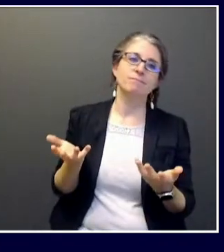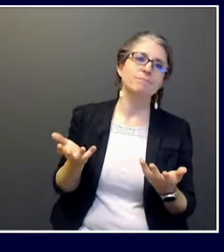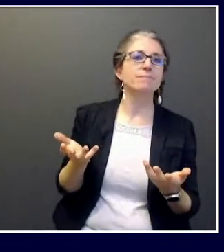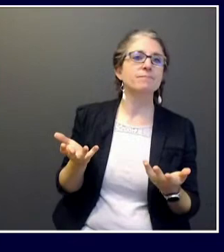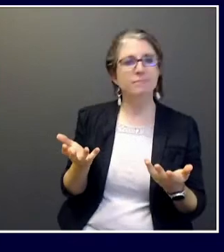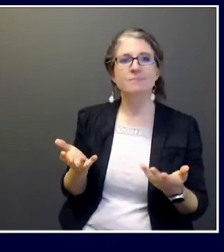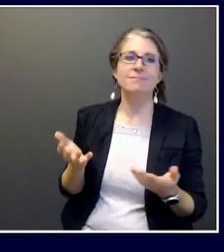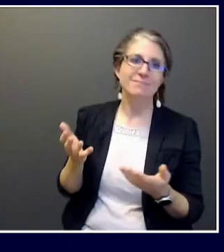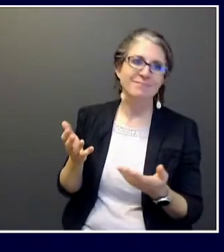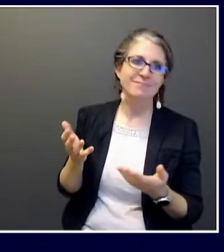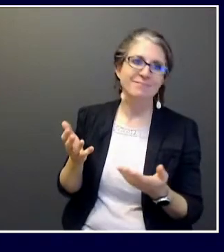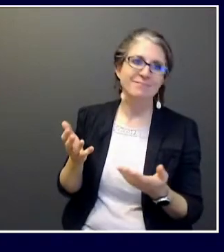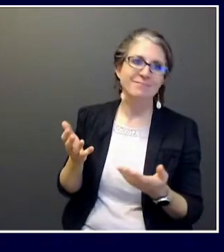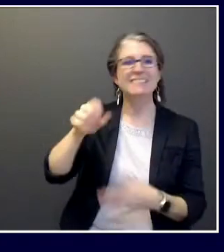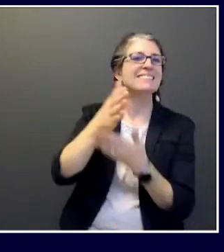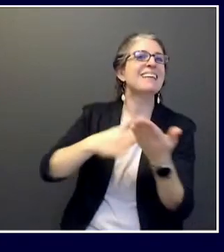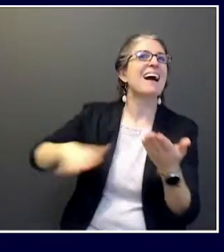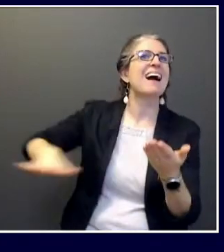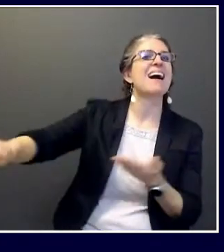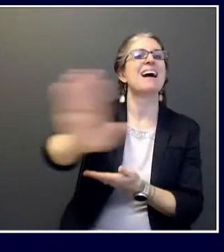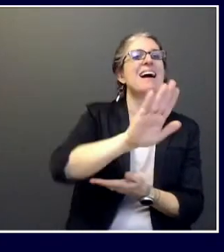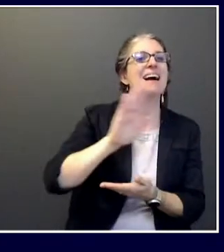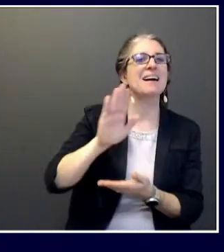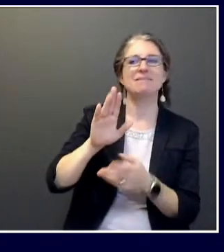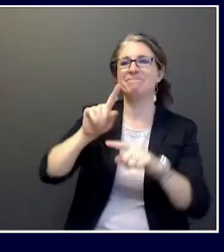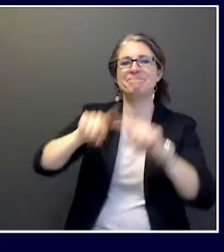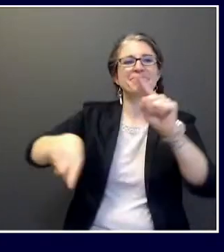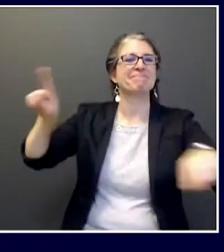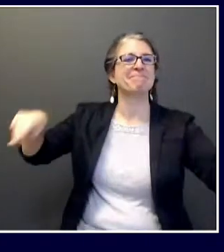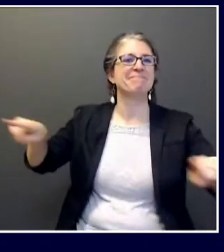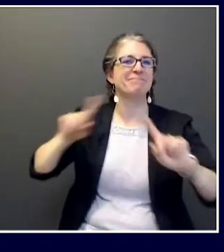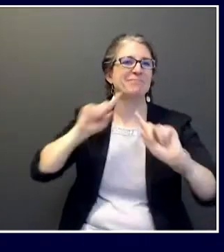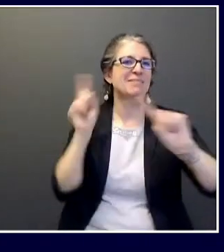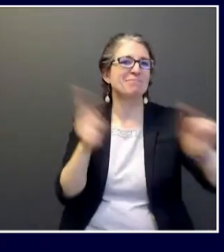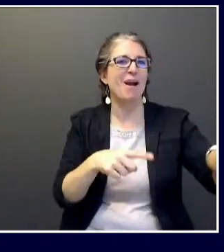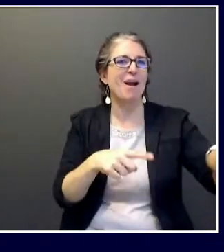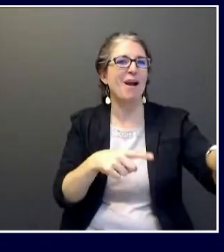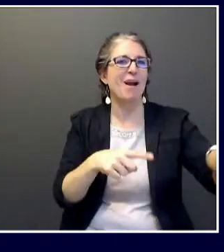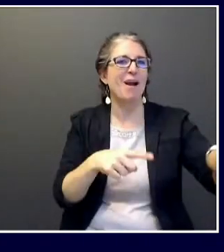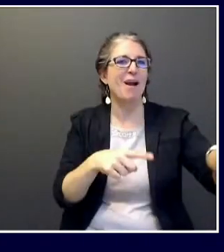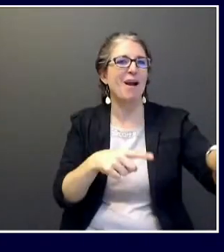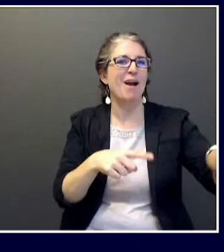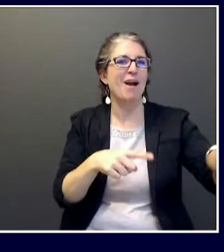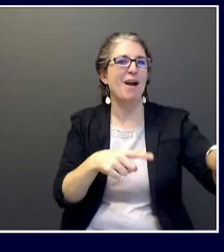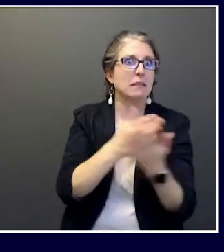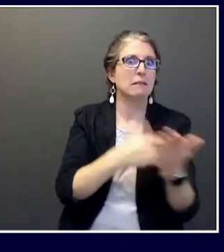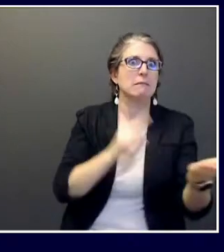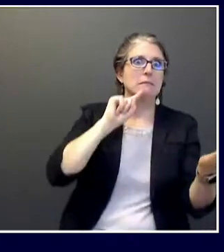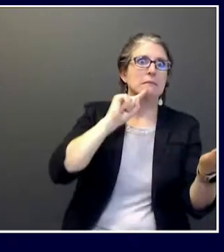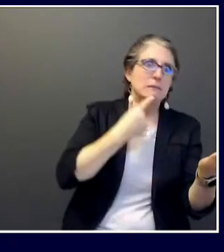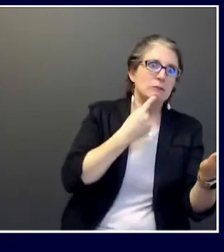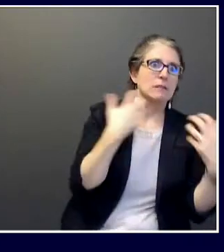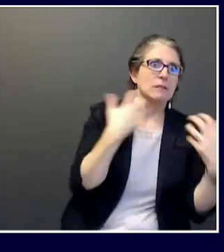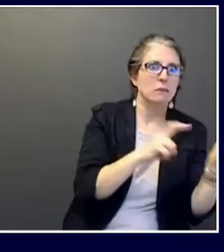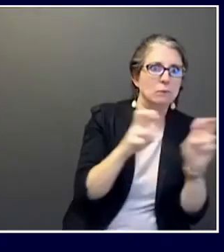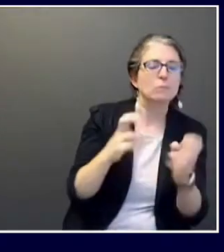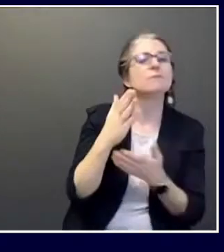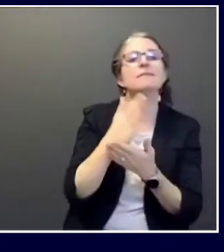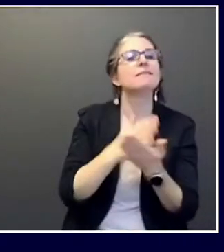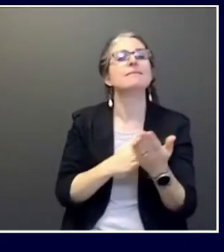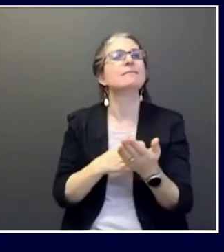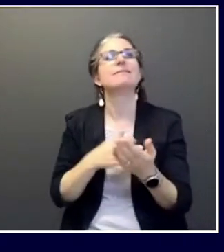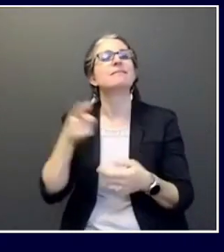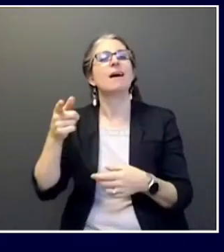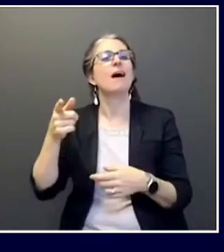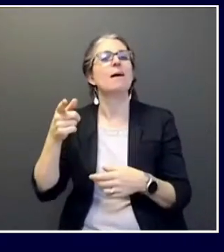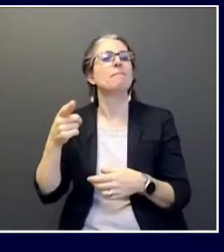issues, the boosters will afford them that much more protection. But in general, for the categories of individuals in whom boosters have been